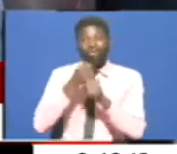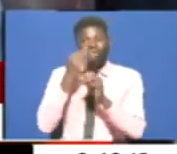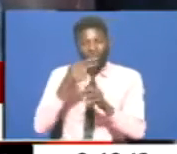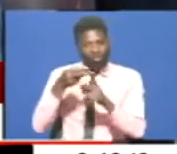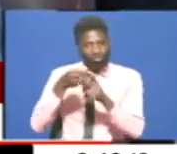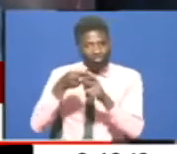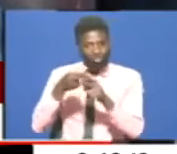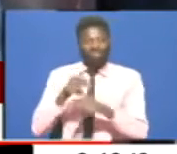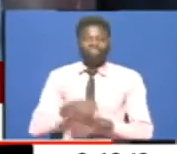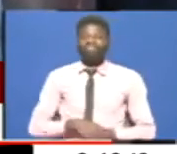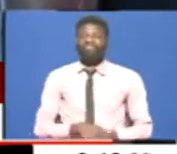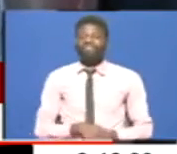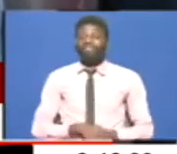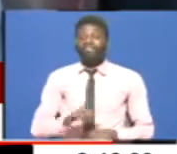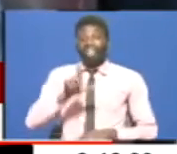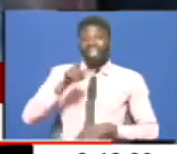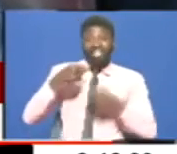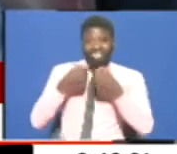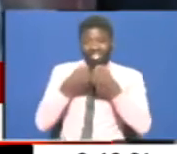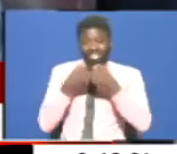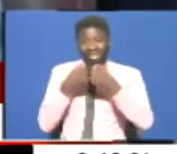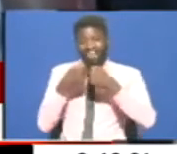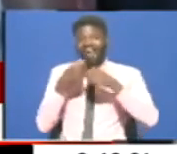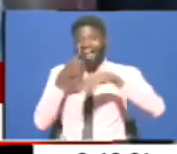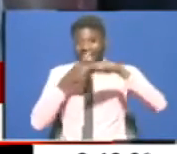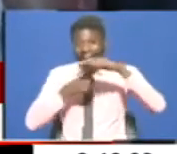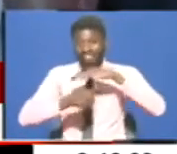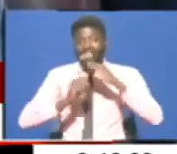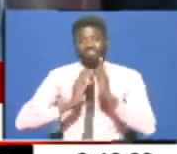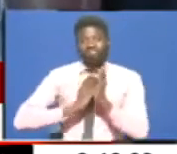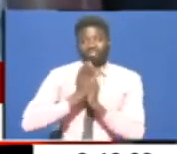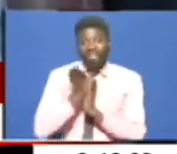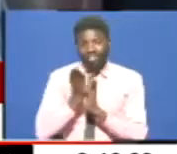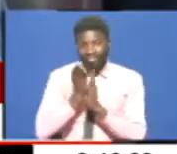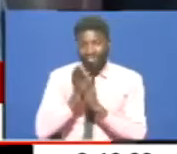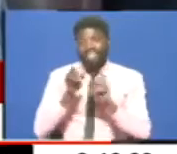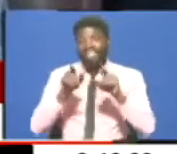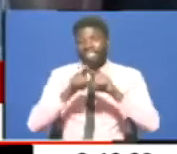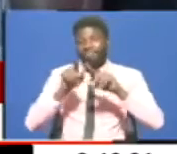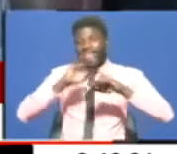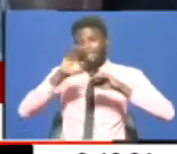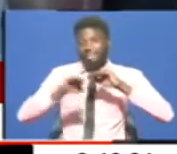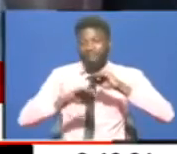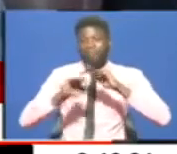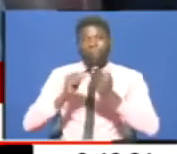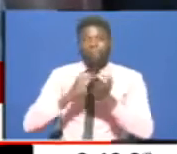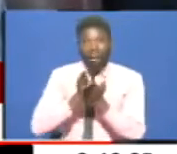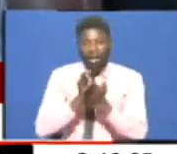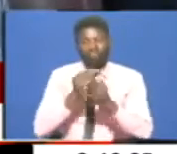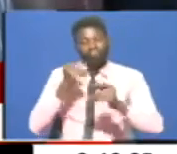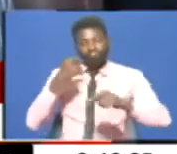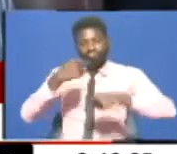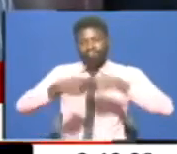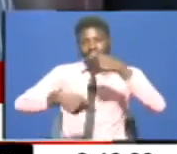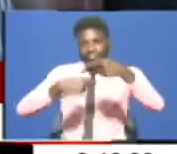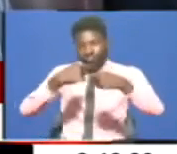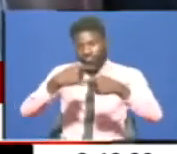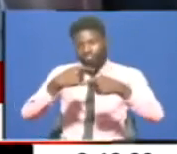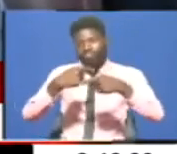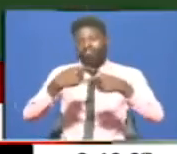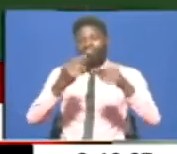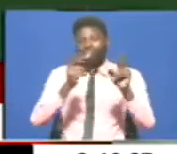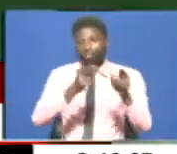Leagues running under the branches and sub-branches should continue as